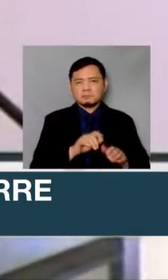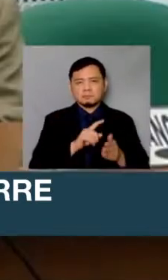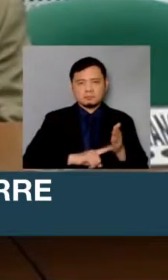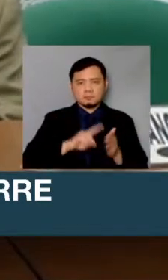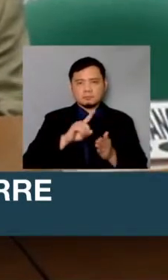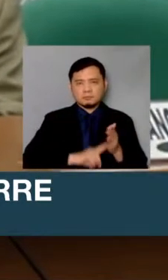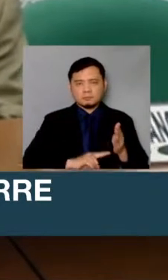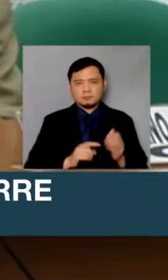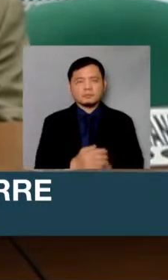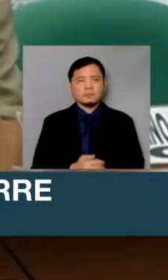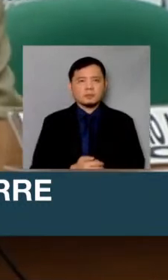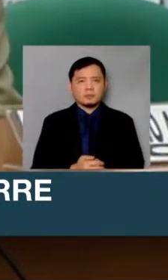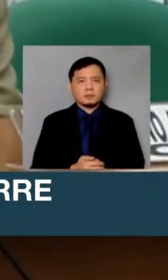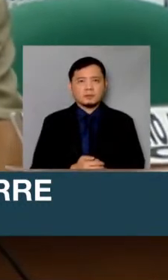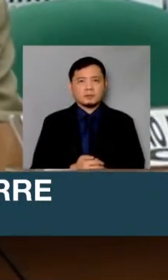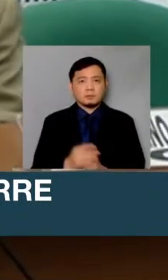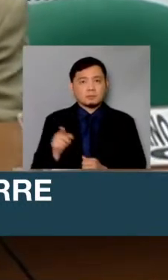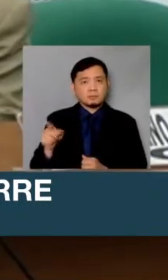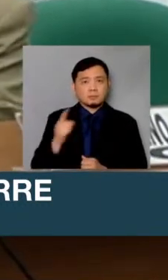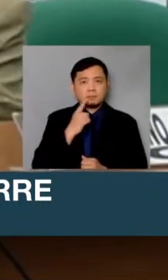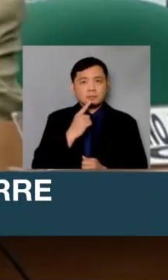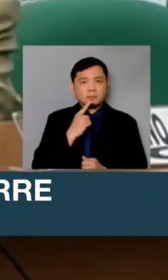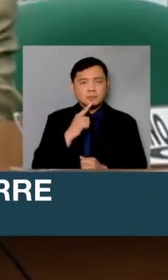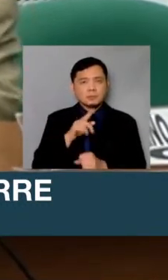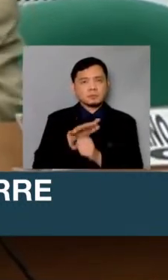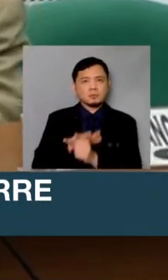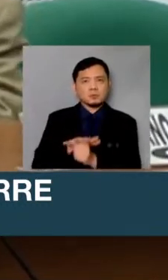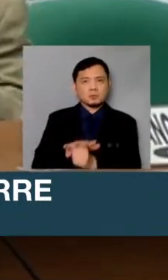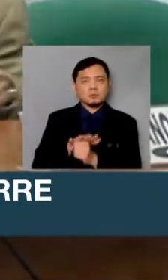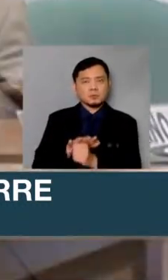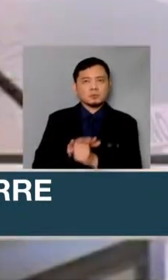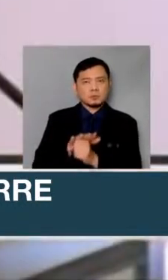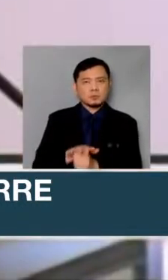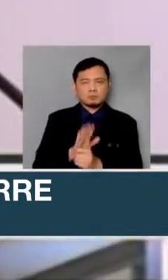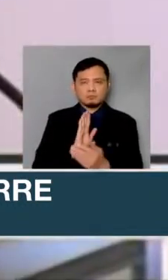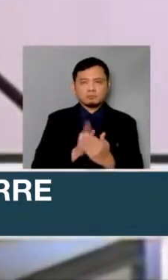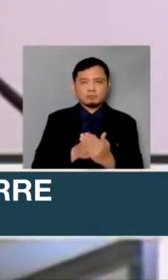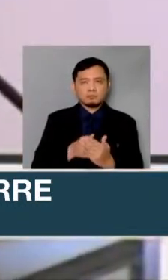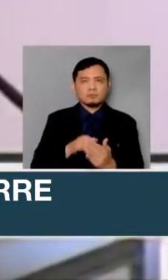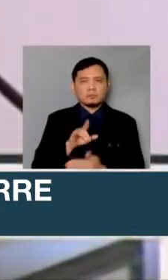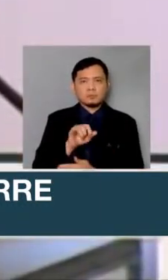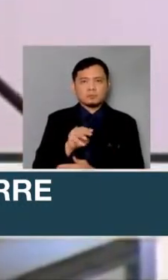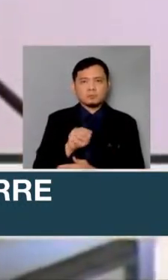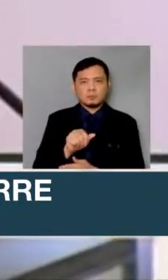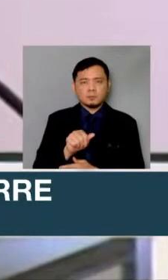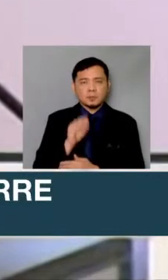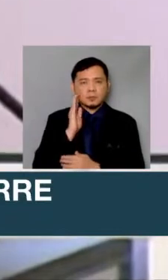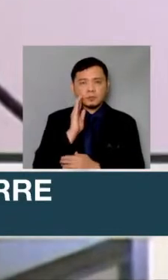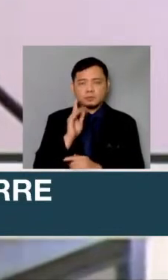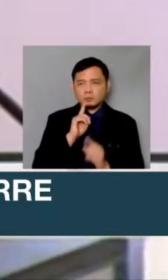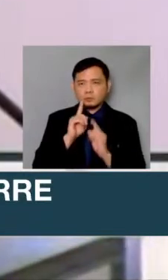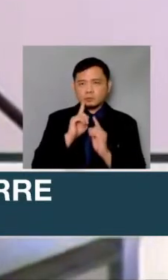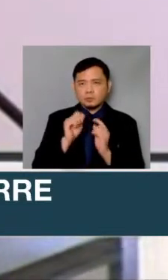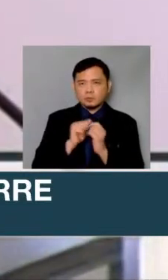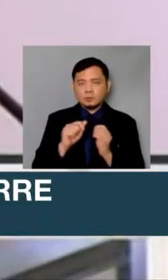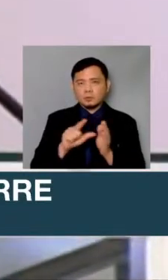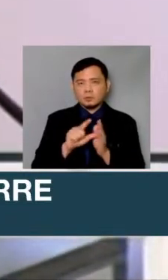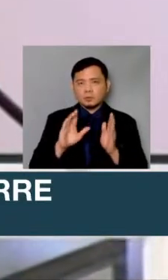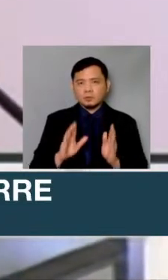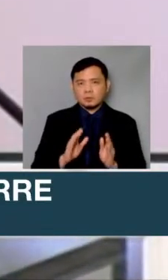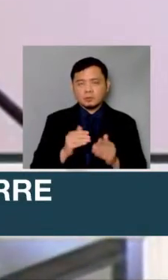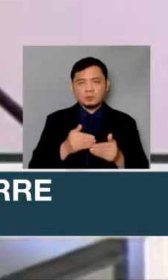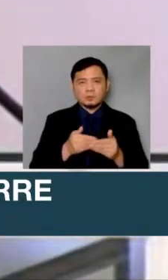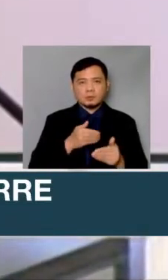of pressuring him into testifying against the senator. We'll speak with the legal counsel of that witness, former Bureau of